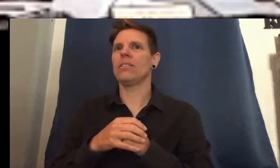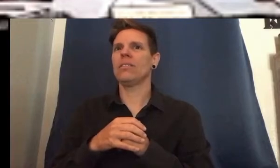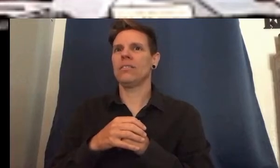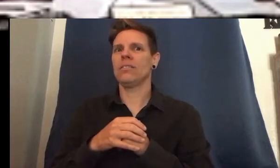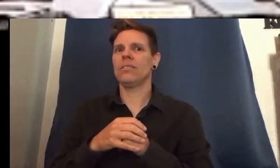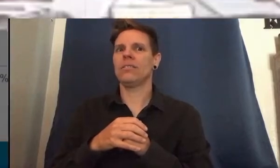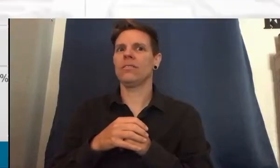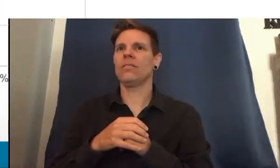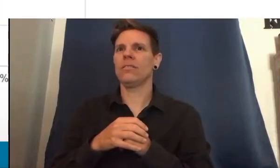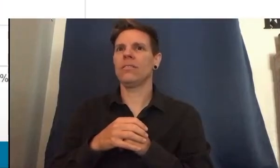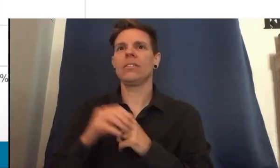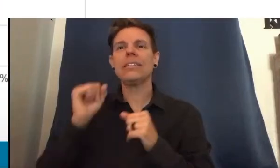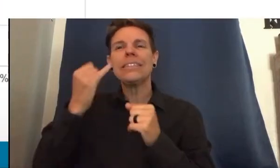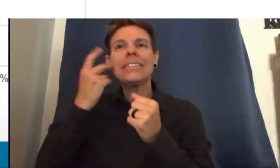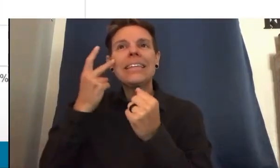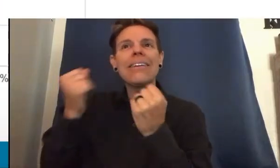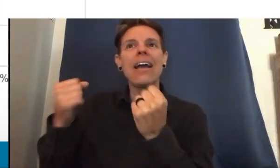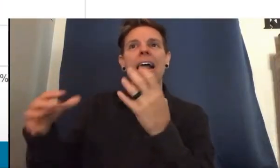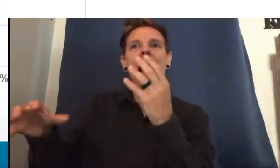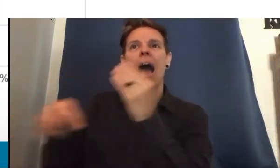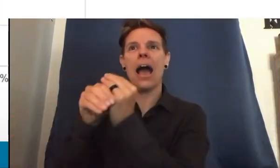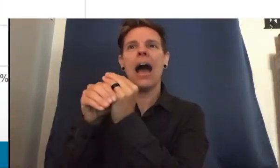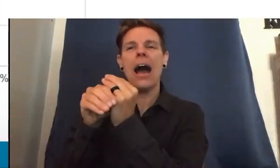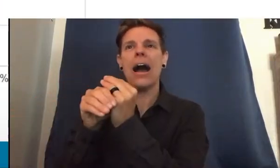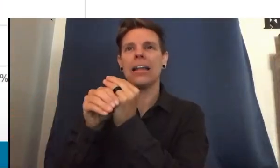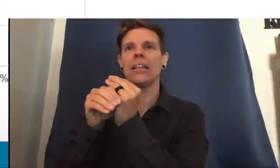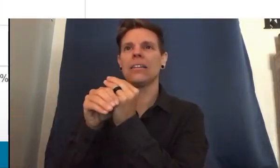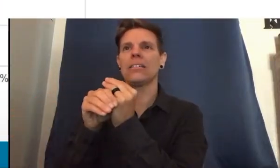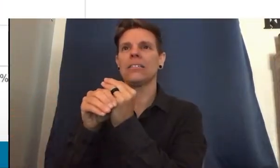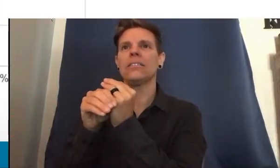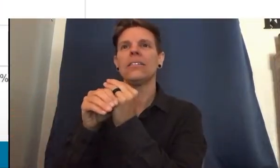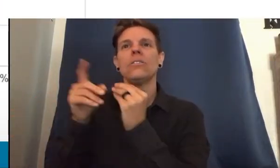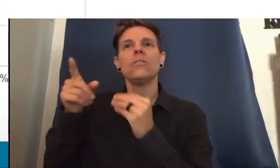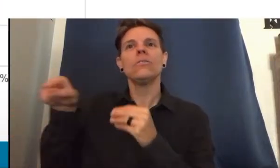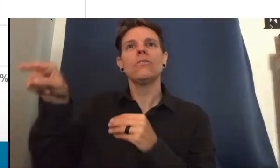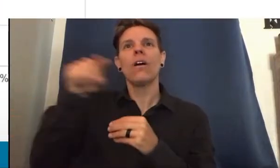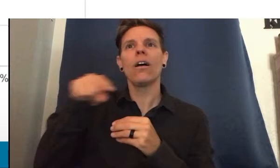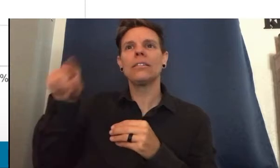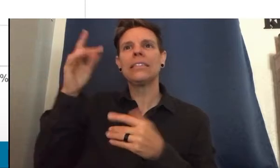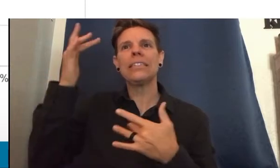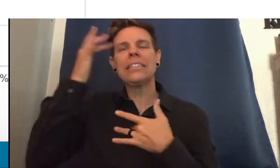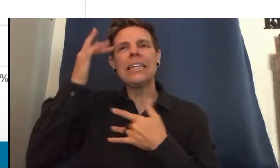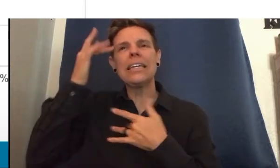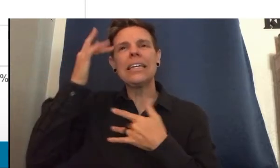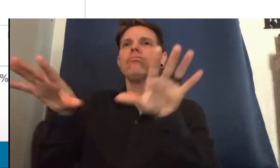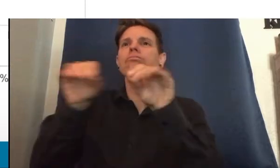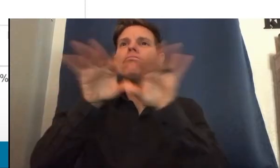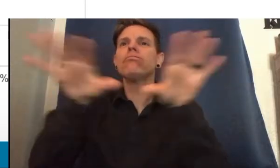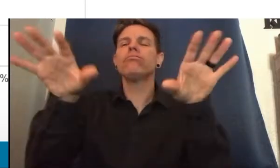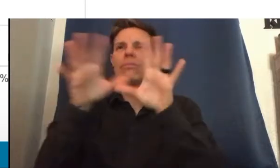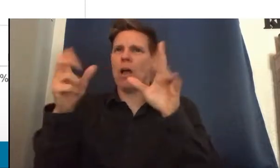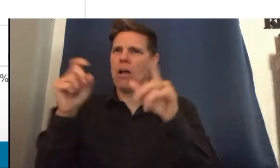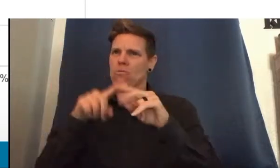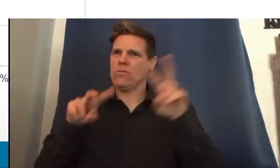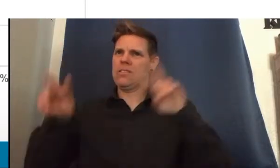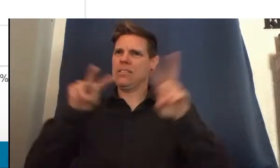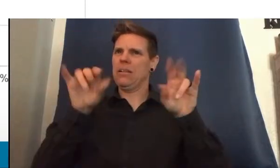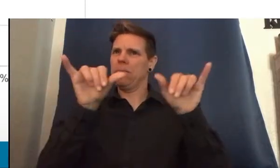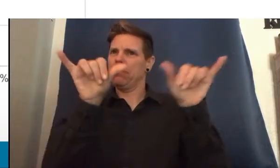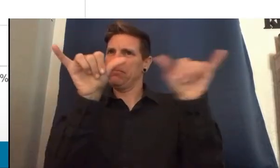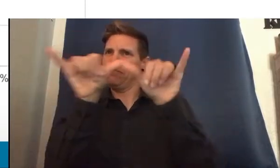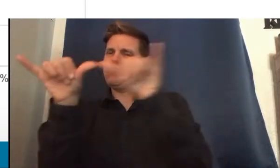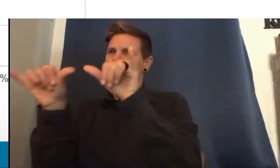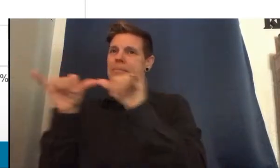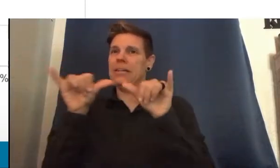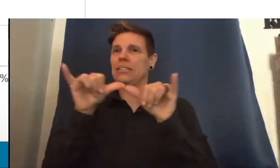of recent infections within the population to try to measure sort of the natural immunity. And it may even show a more